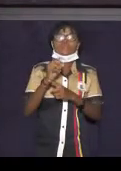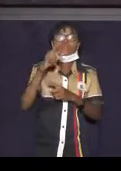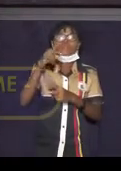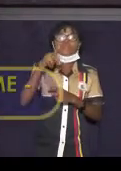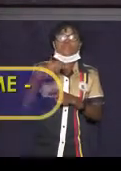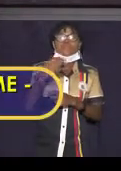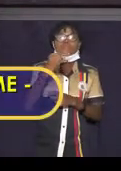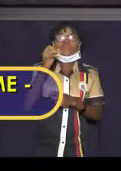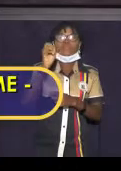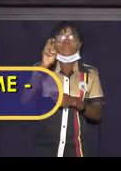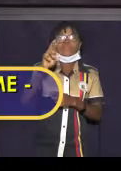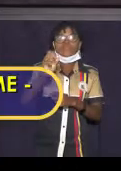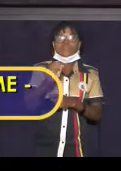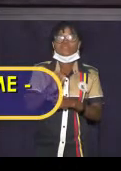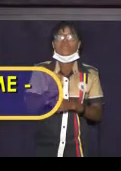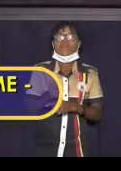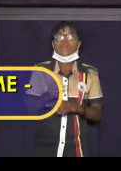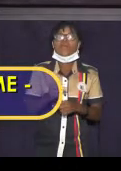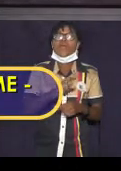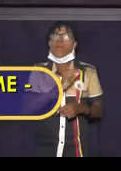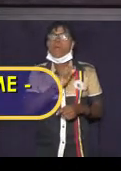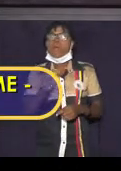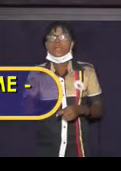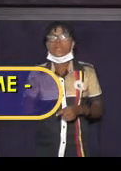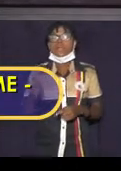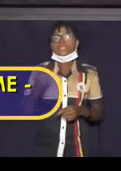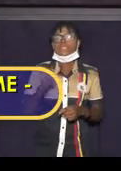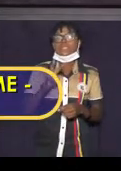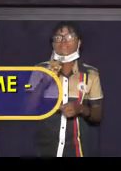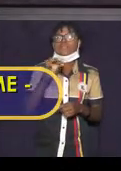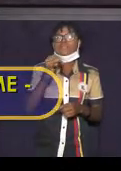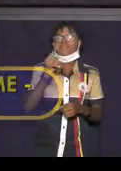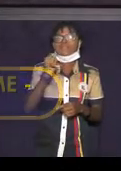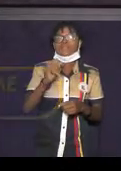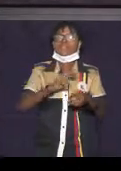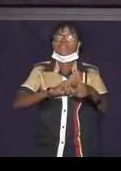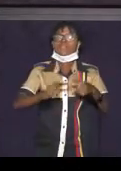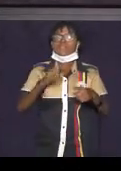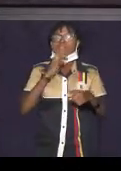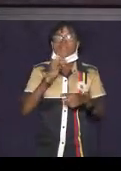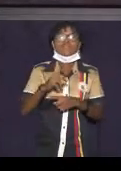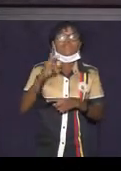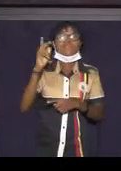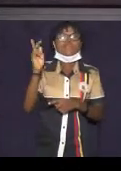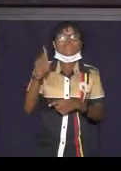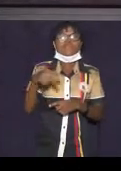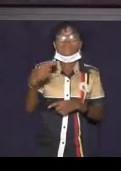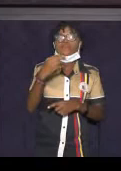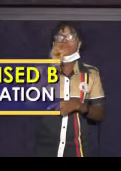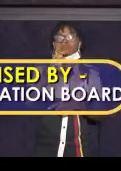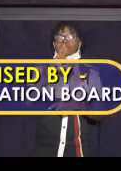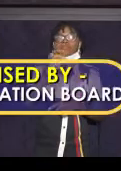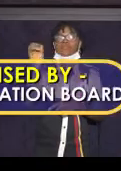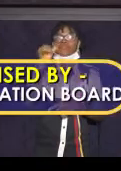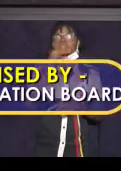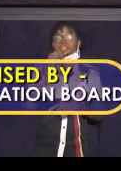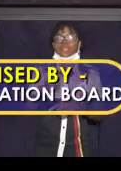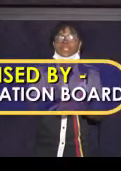following sentences. Underline the verb phrases and state the tenses of the